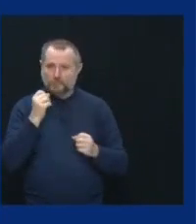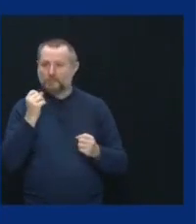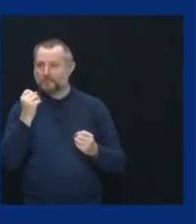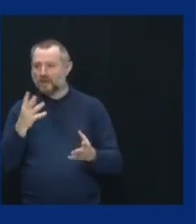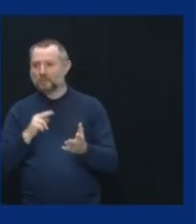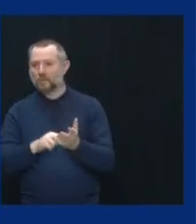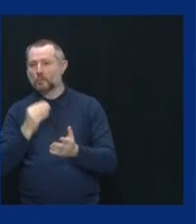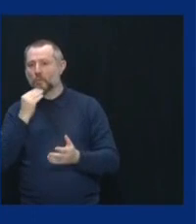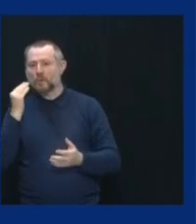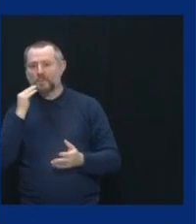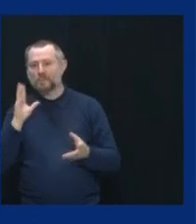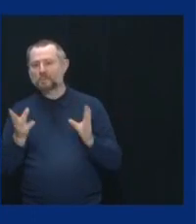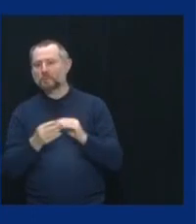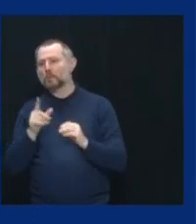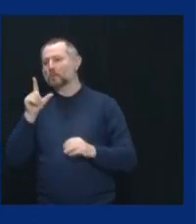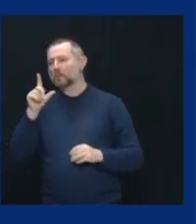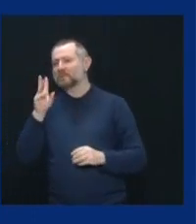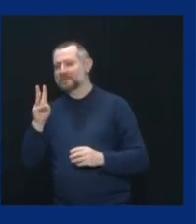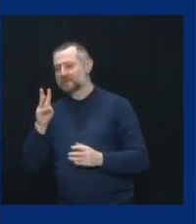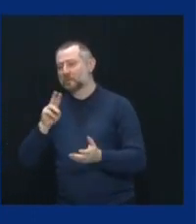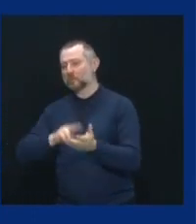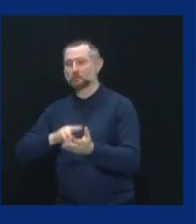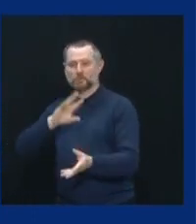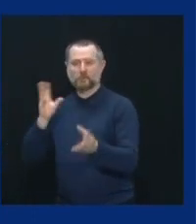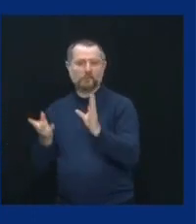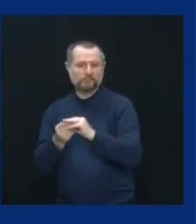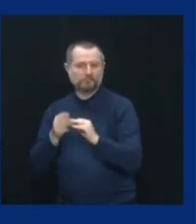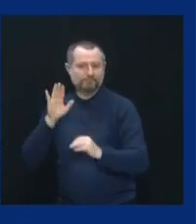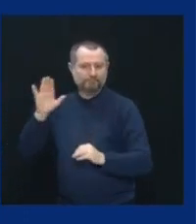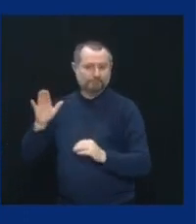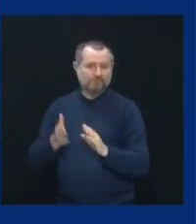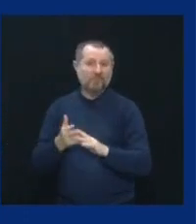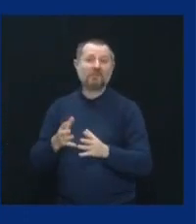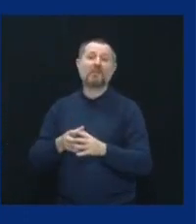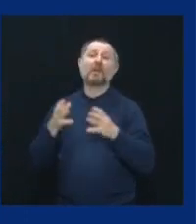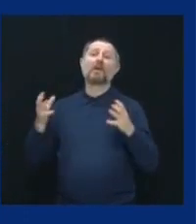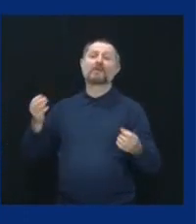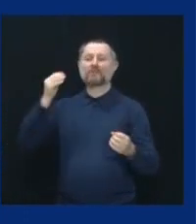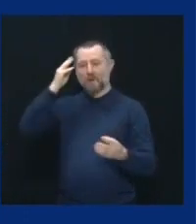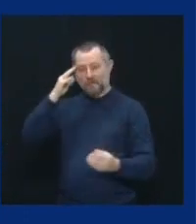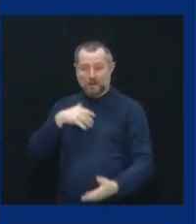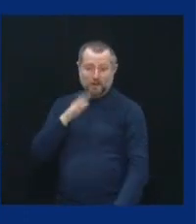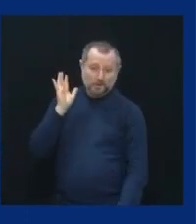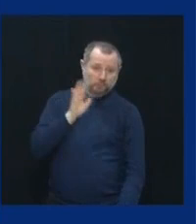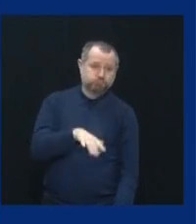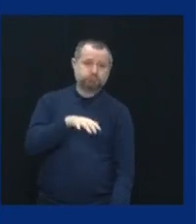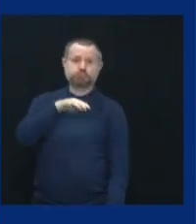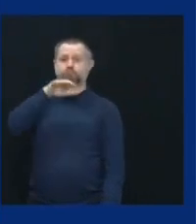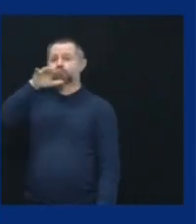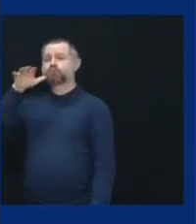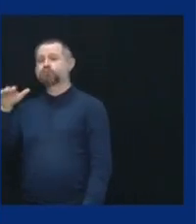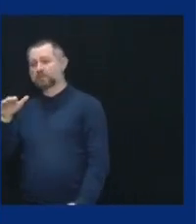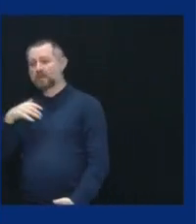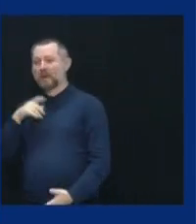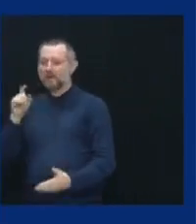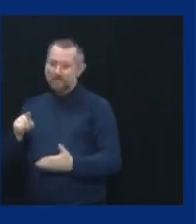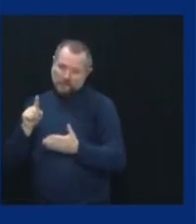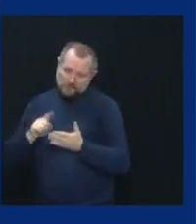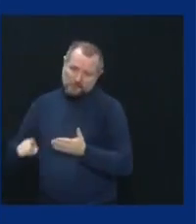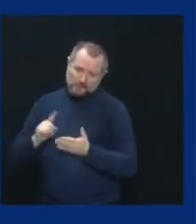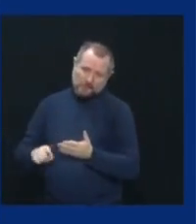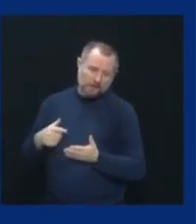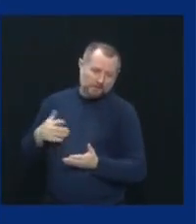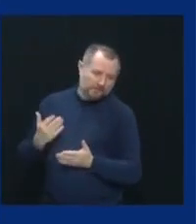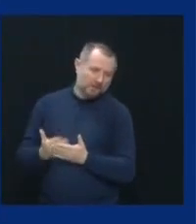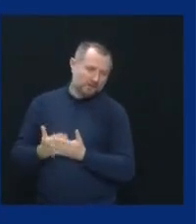was 26 nursing homes that we provided voluminous documentation, and all of that had to be verified.